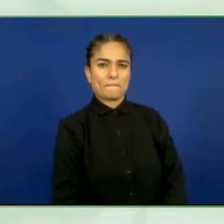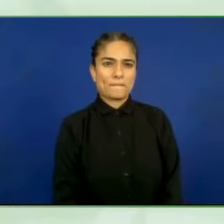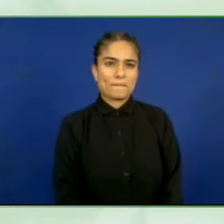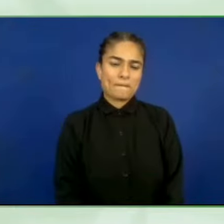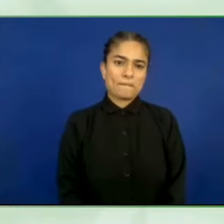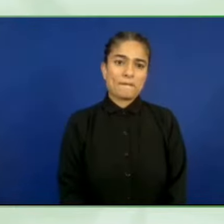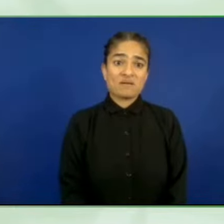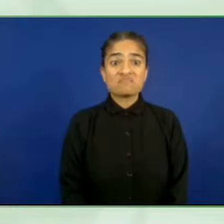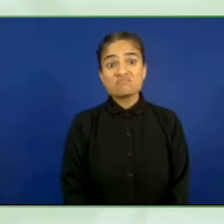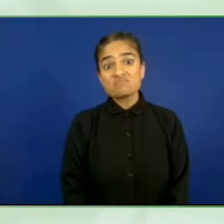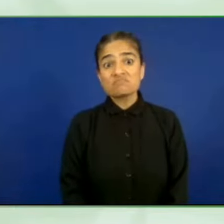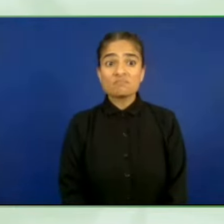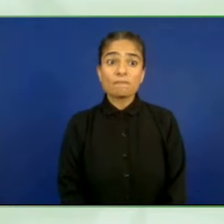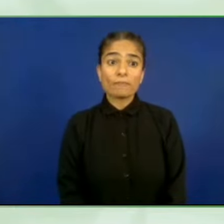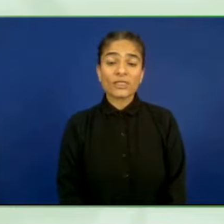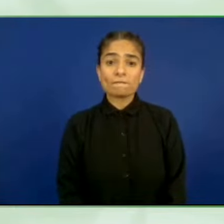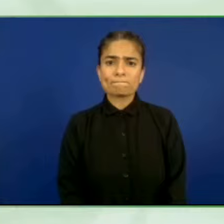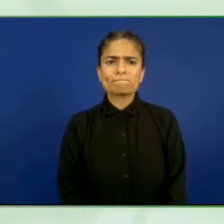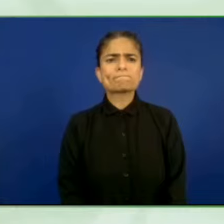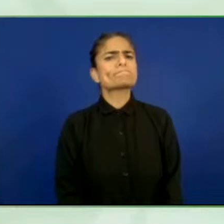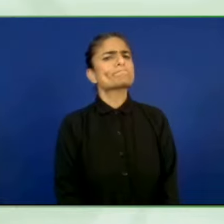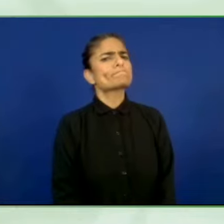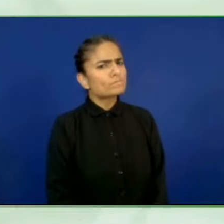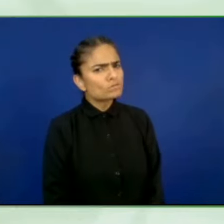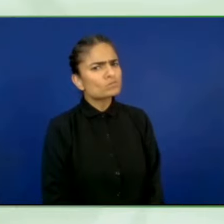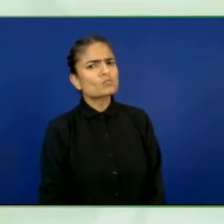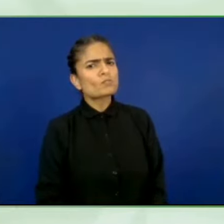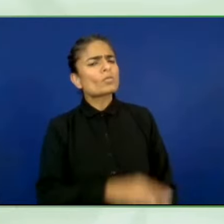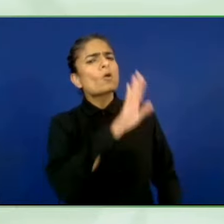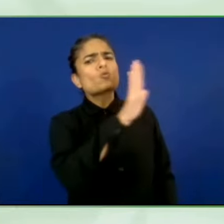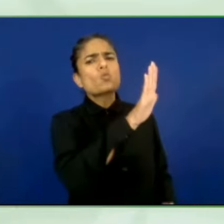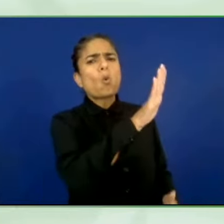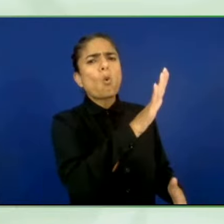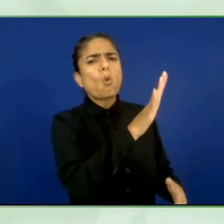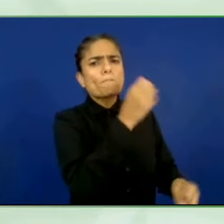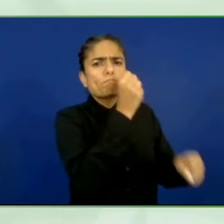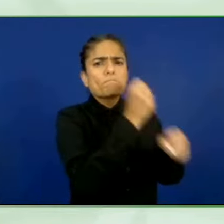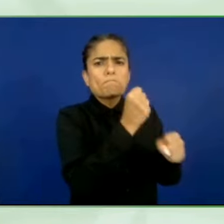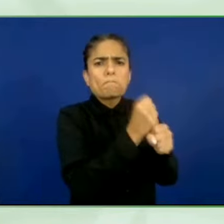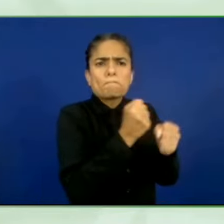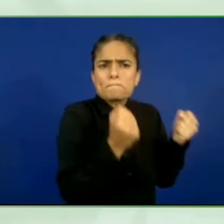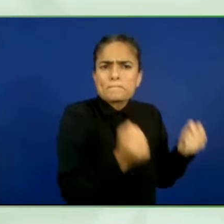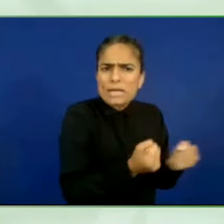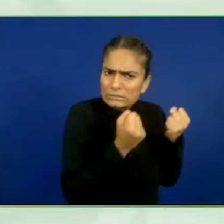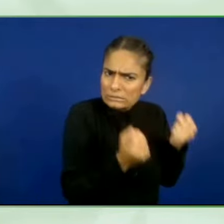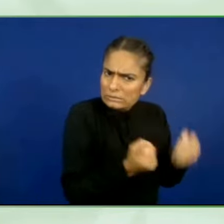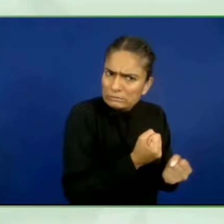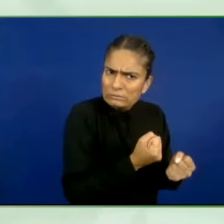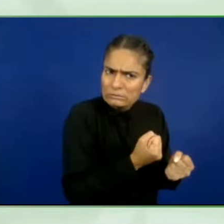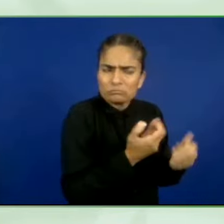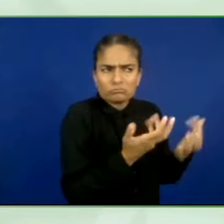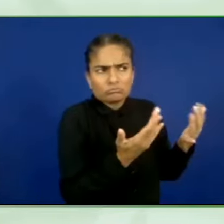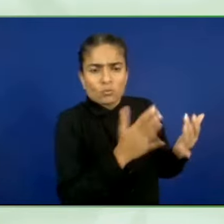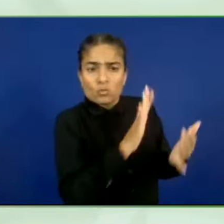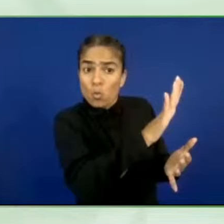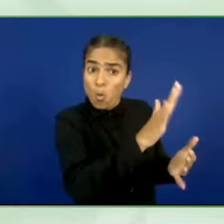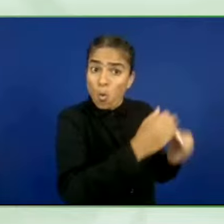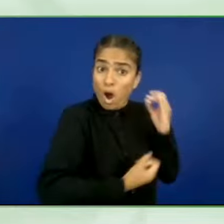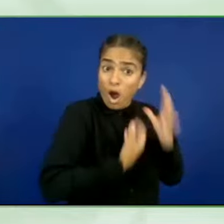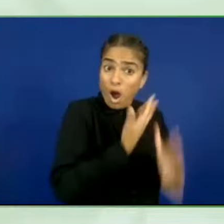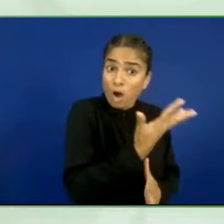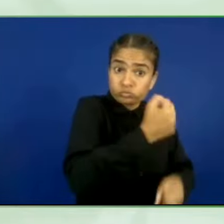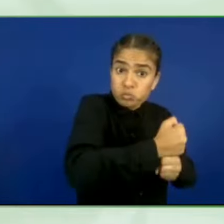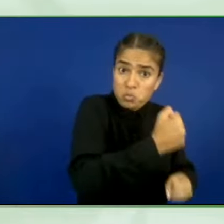So would you tell us a little bit about your own practice? I mean, tell us about your artwork, and I think that's what's most exciting